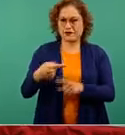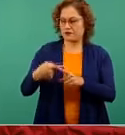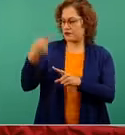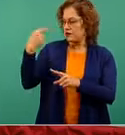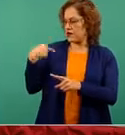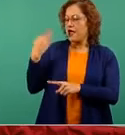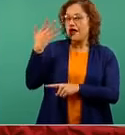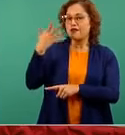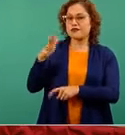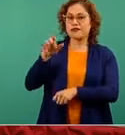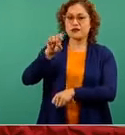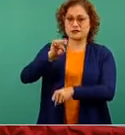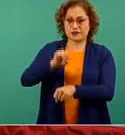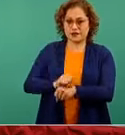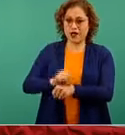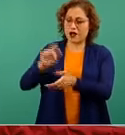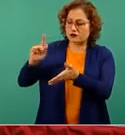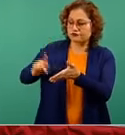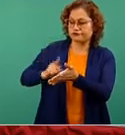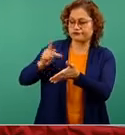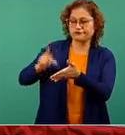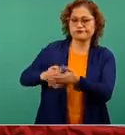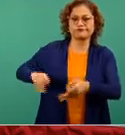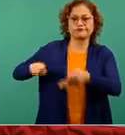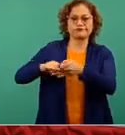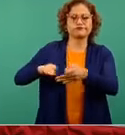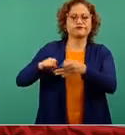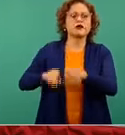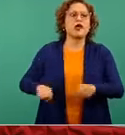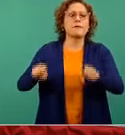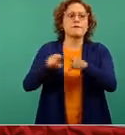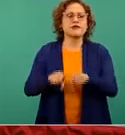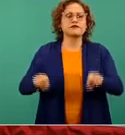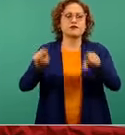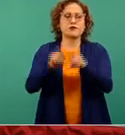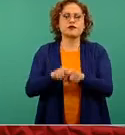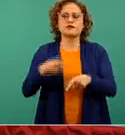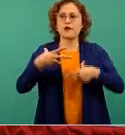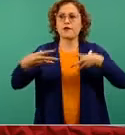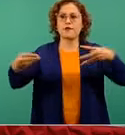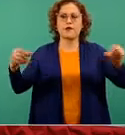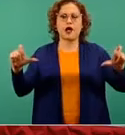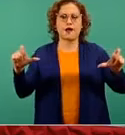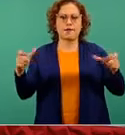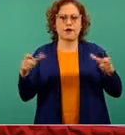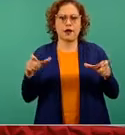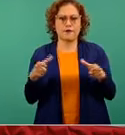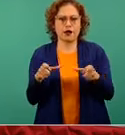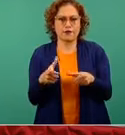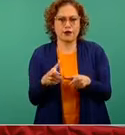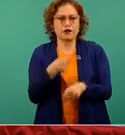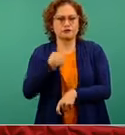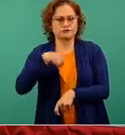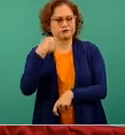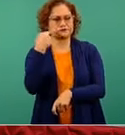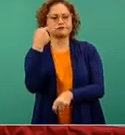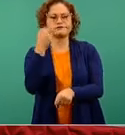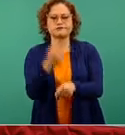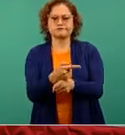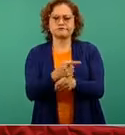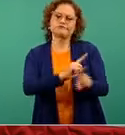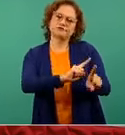of reduction of the epidemic epidemic. Reducción that is estimated by several elements,